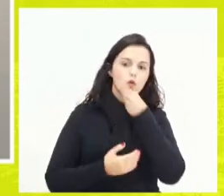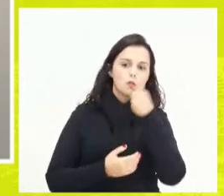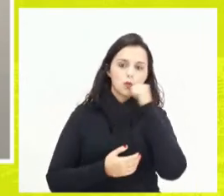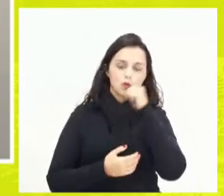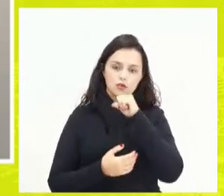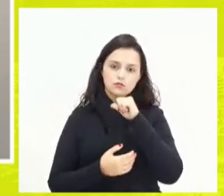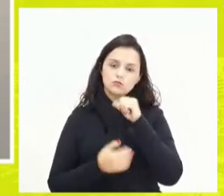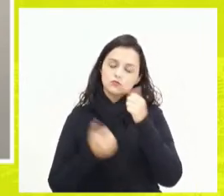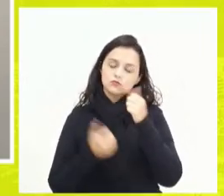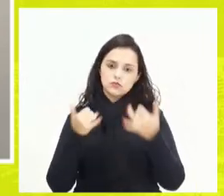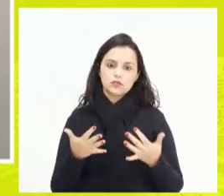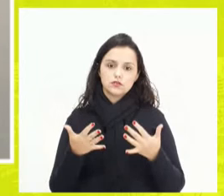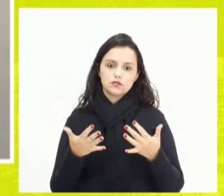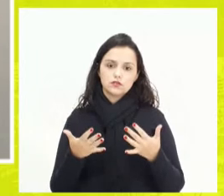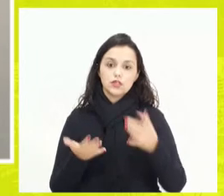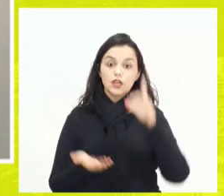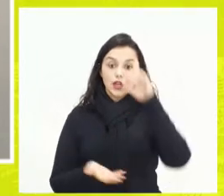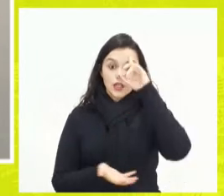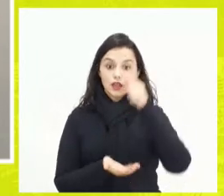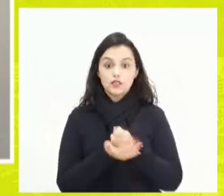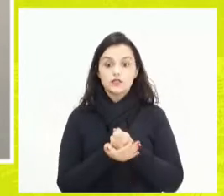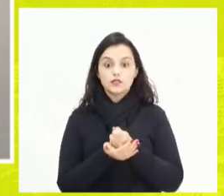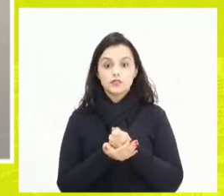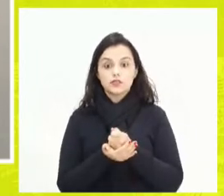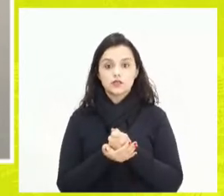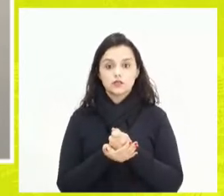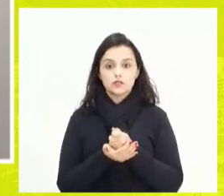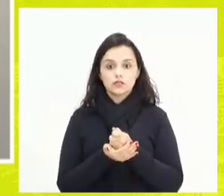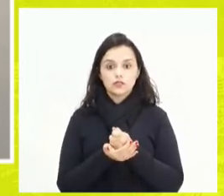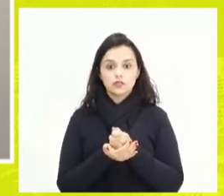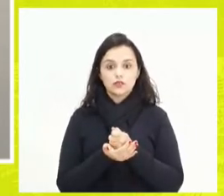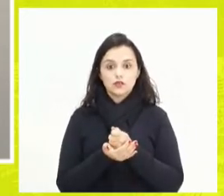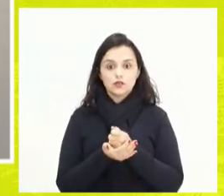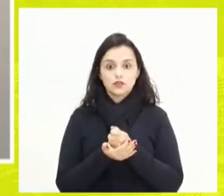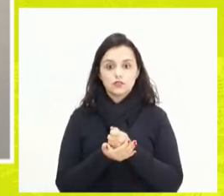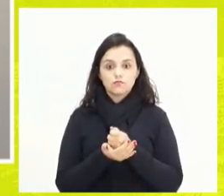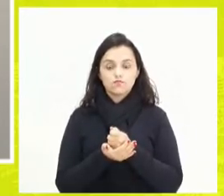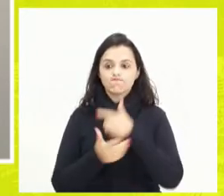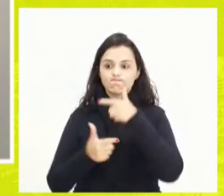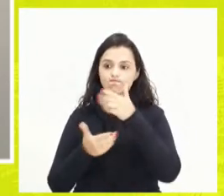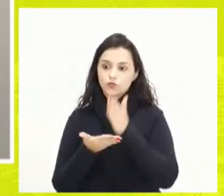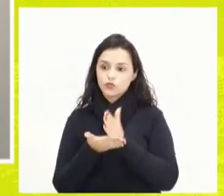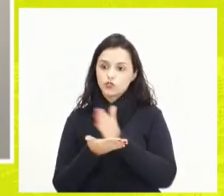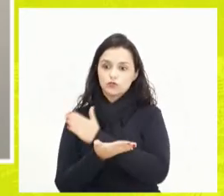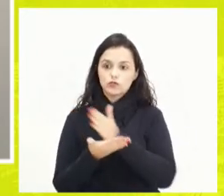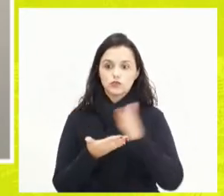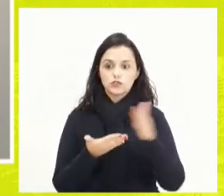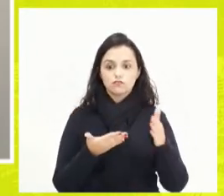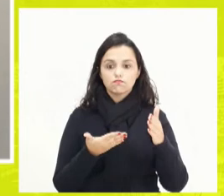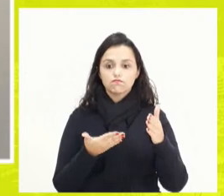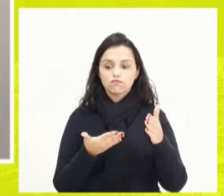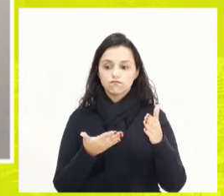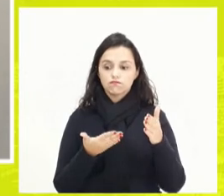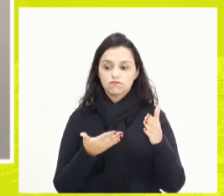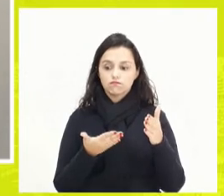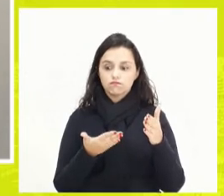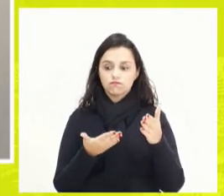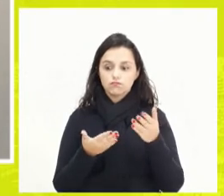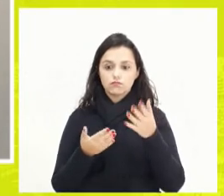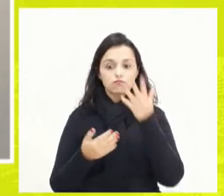couple here but well if they decide to have a more uh equal sharing of